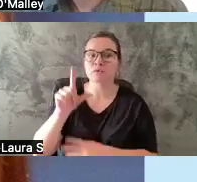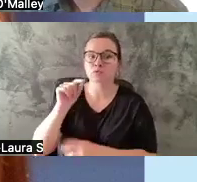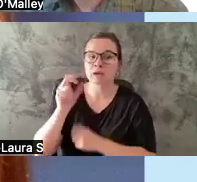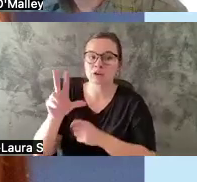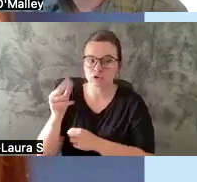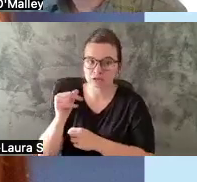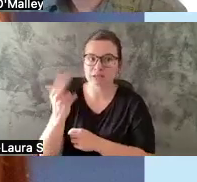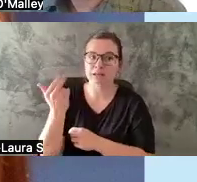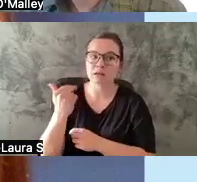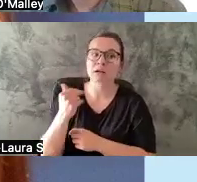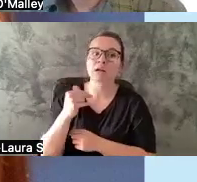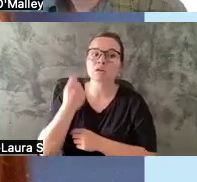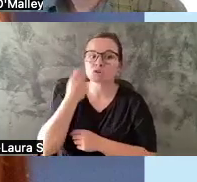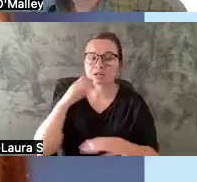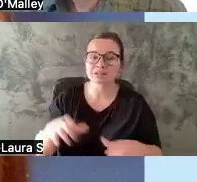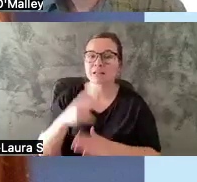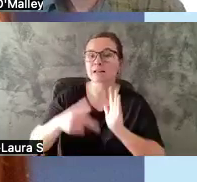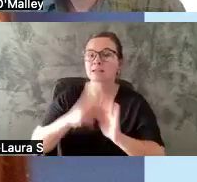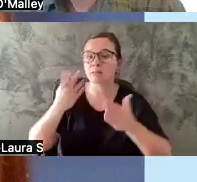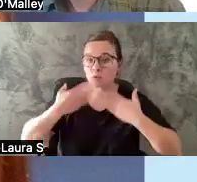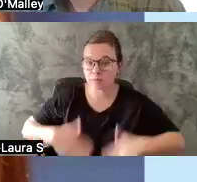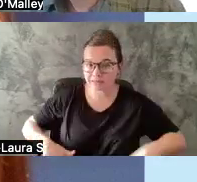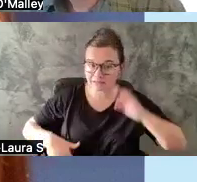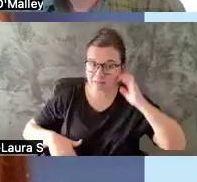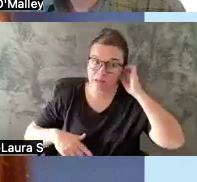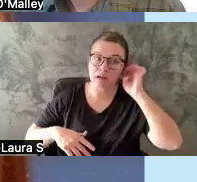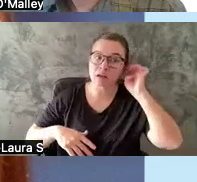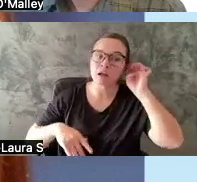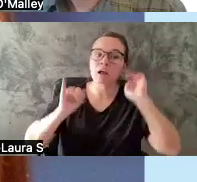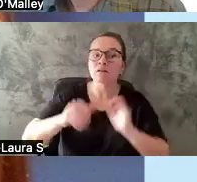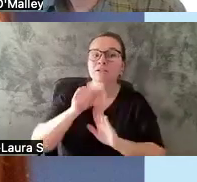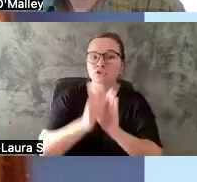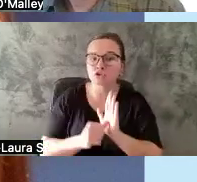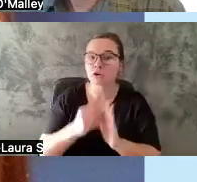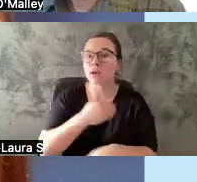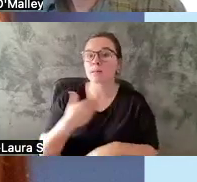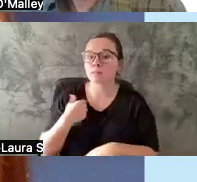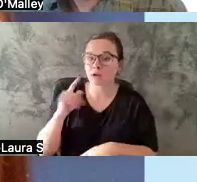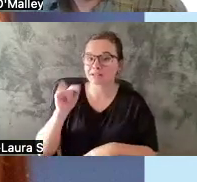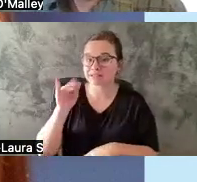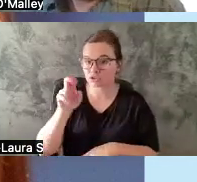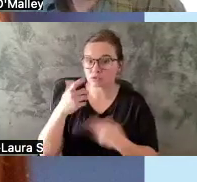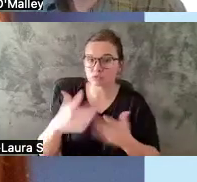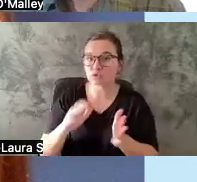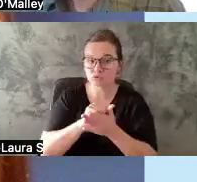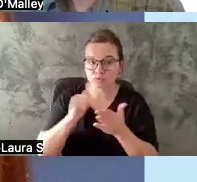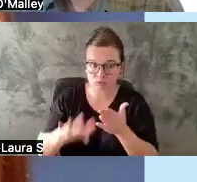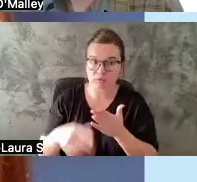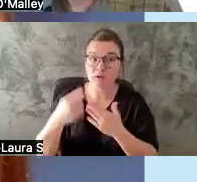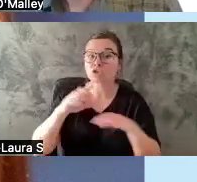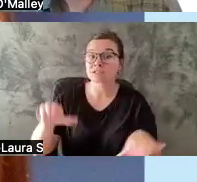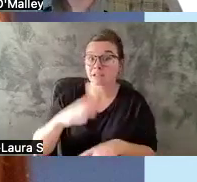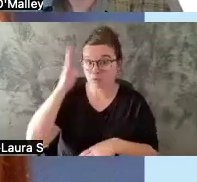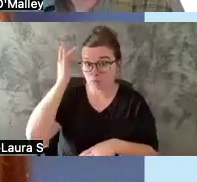had chose to undergo a double mastectomy, which is a surgery in which breast tissue is removed. And she did this because